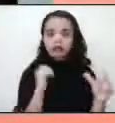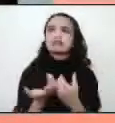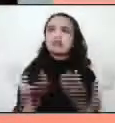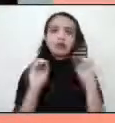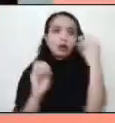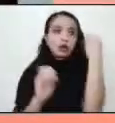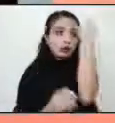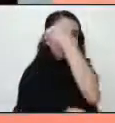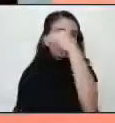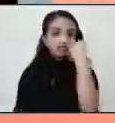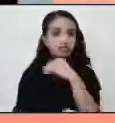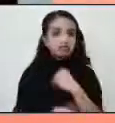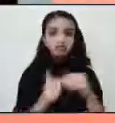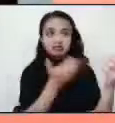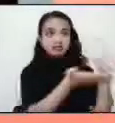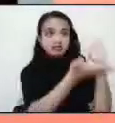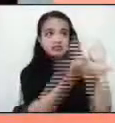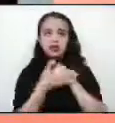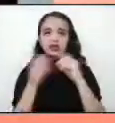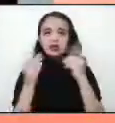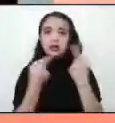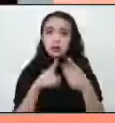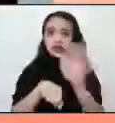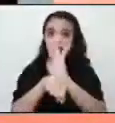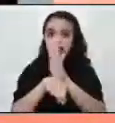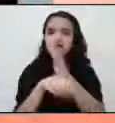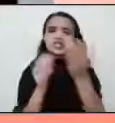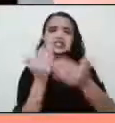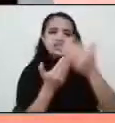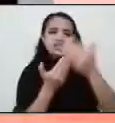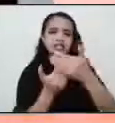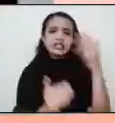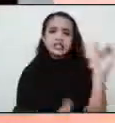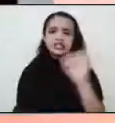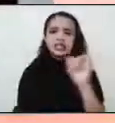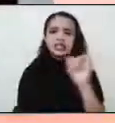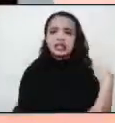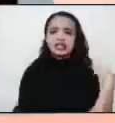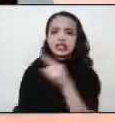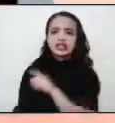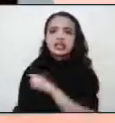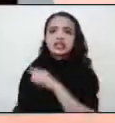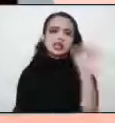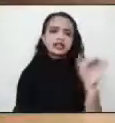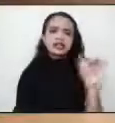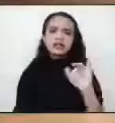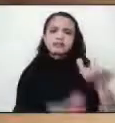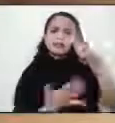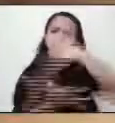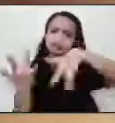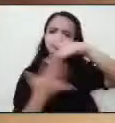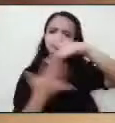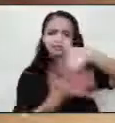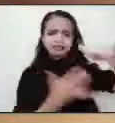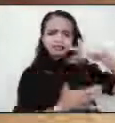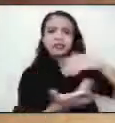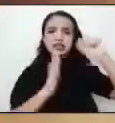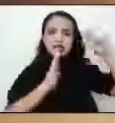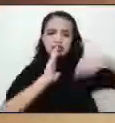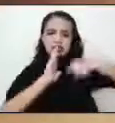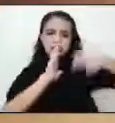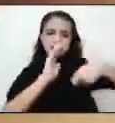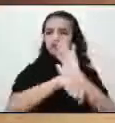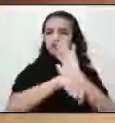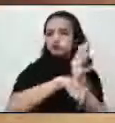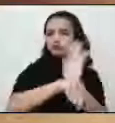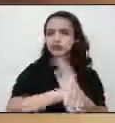yung after na ma-pack up kami, we go to supermarket, we buy yung mga food ng